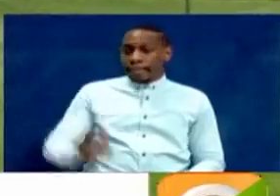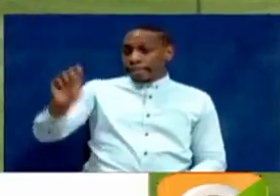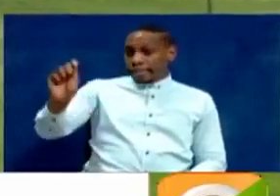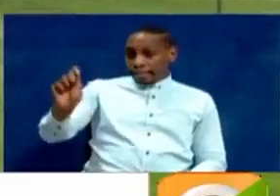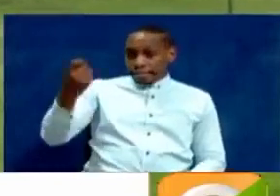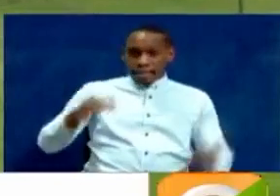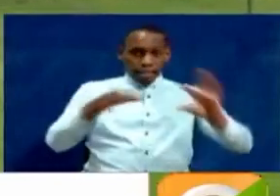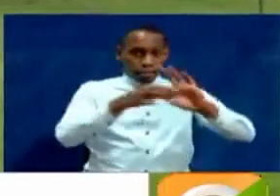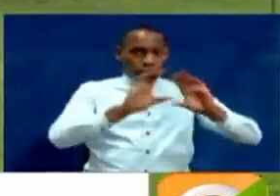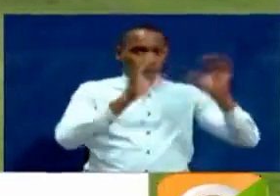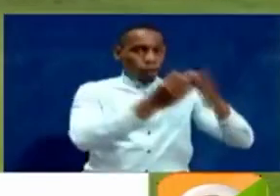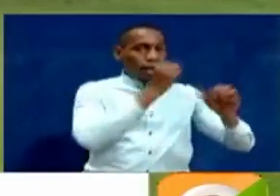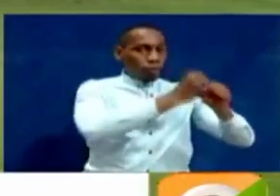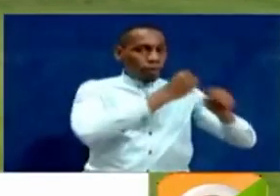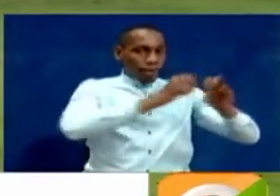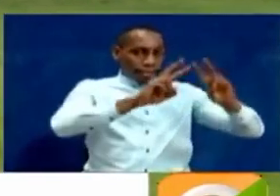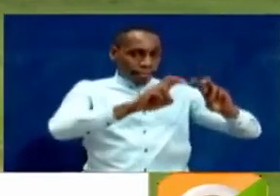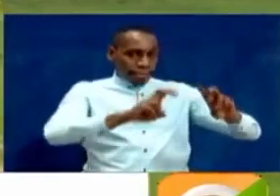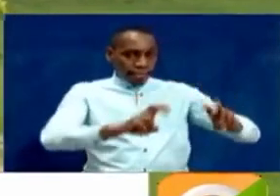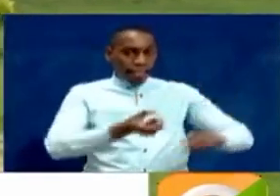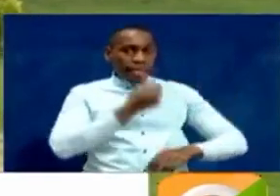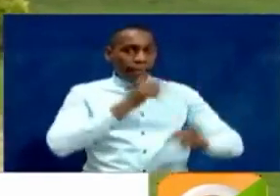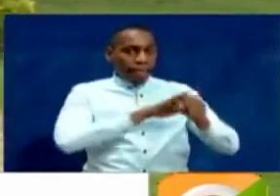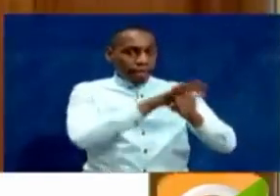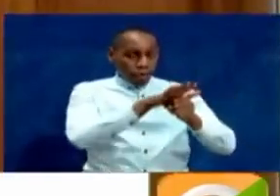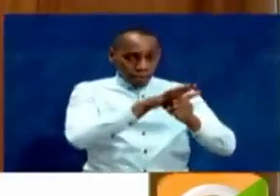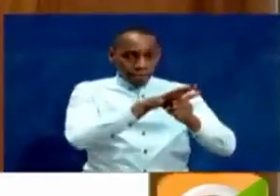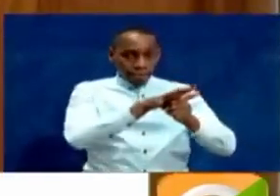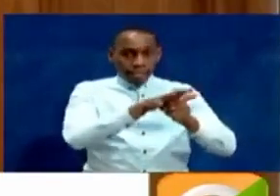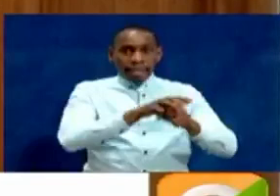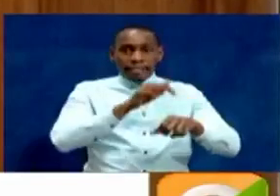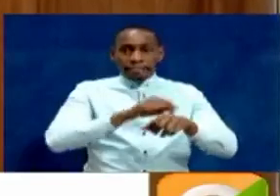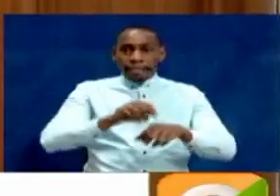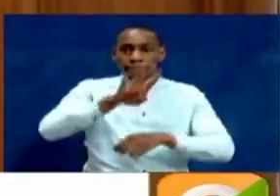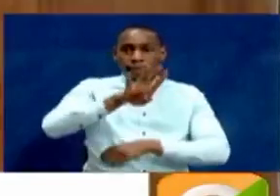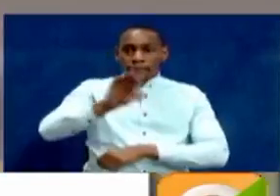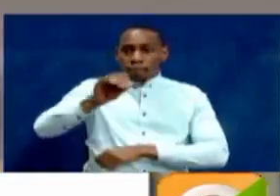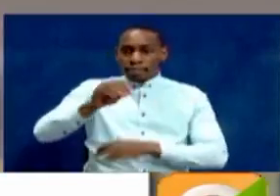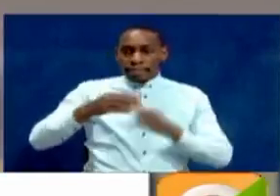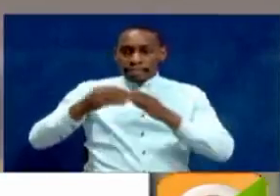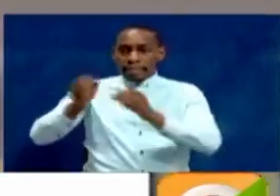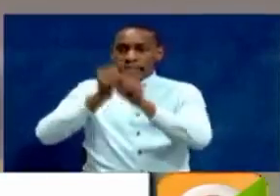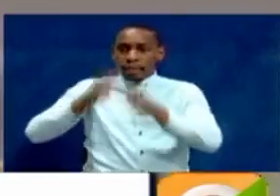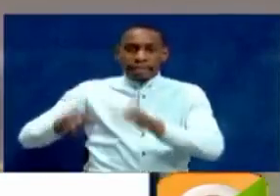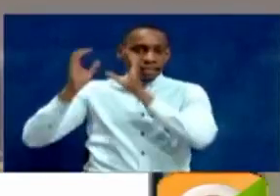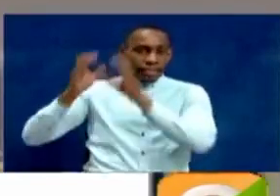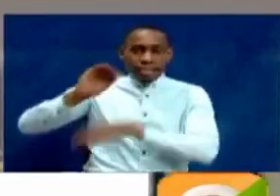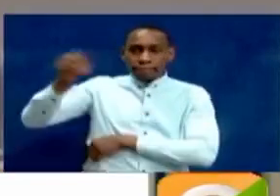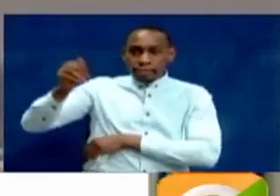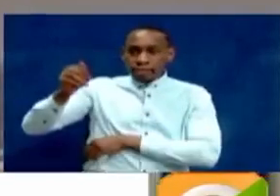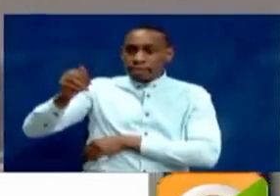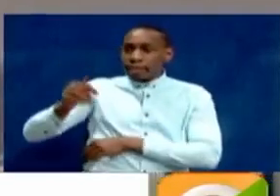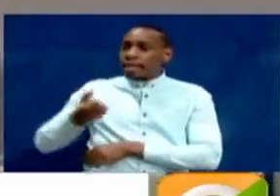Kenya has joined global efforts in the search for an effective COVID-19 vaccine as 40 frontline workers in Kilifi County